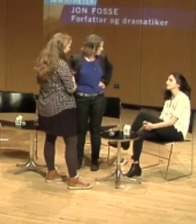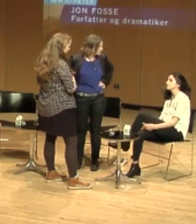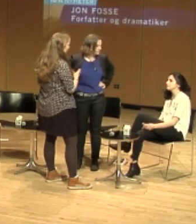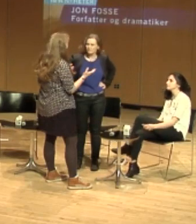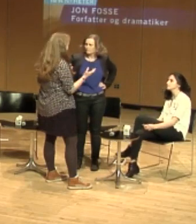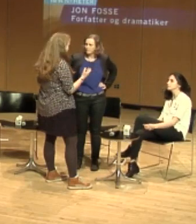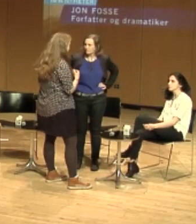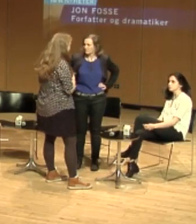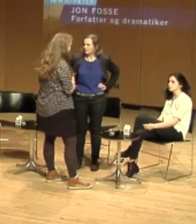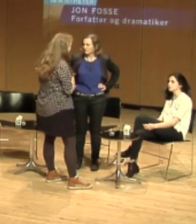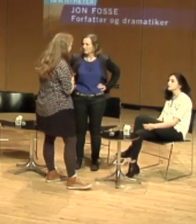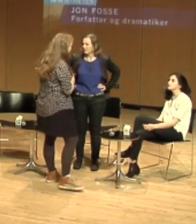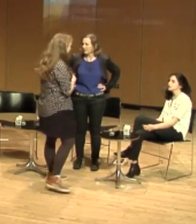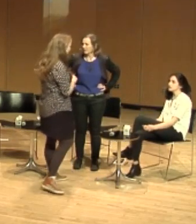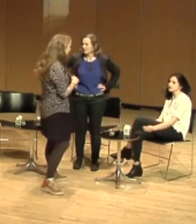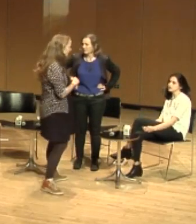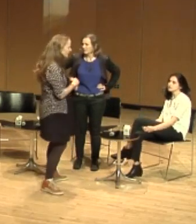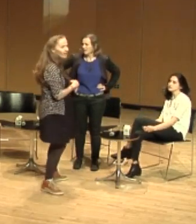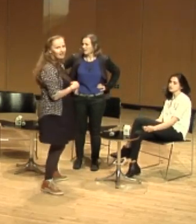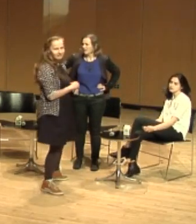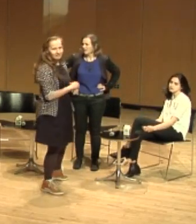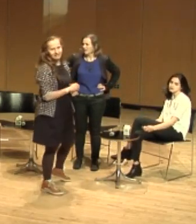you okay